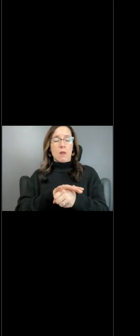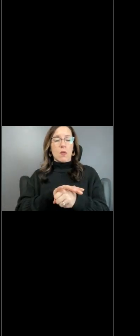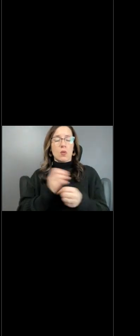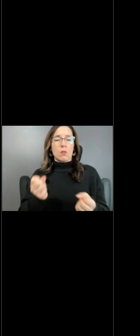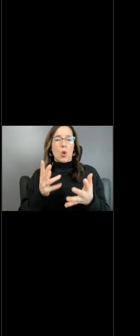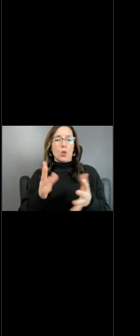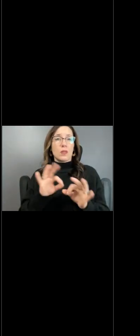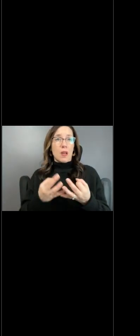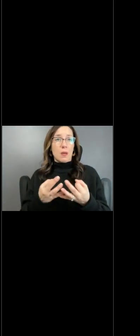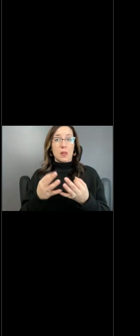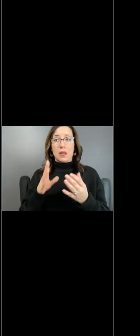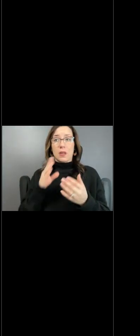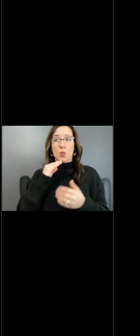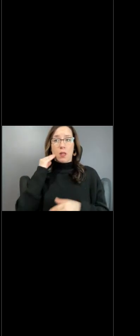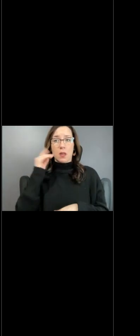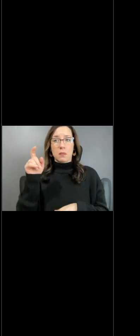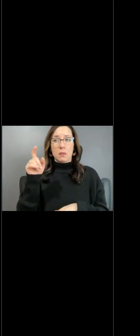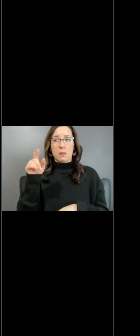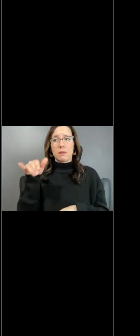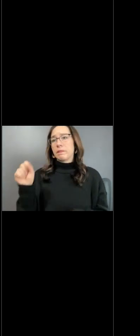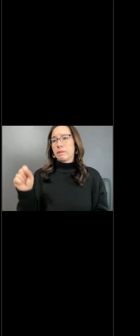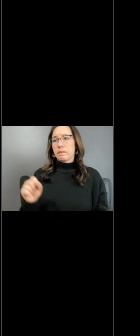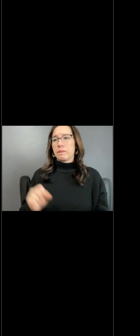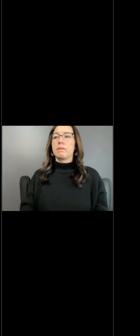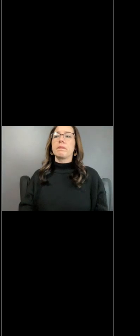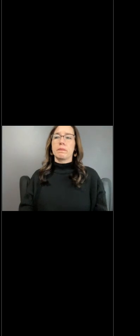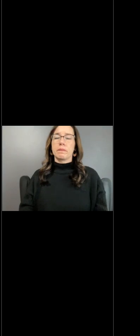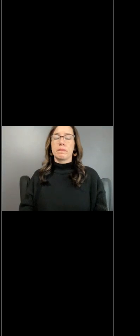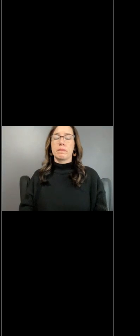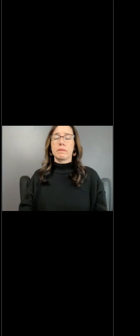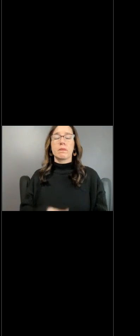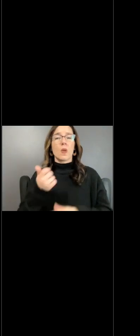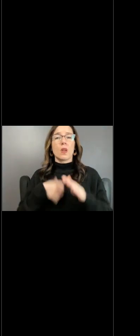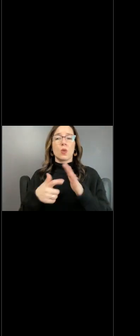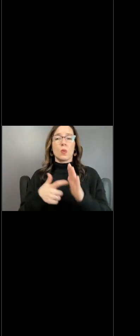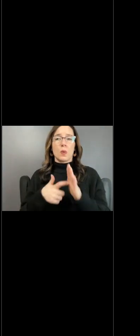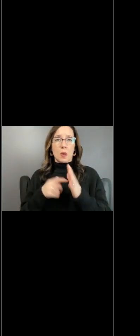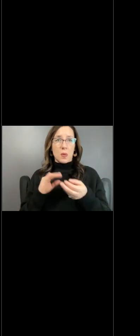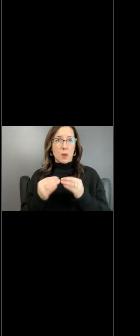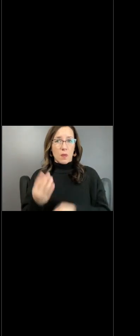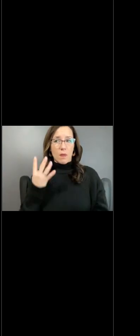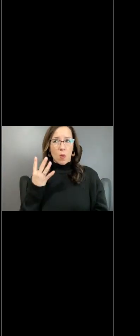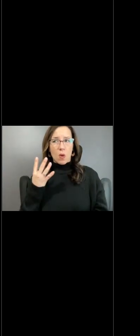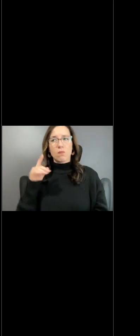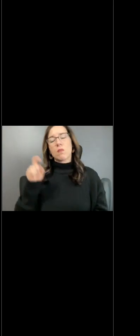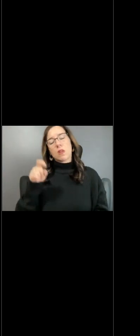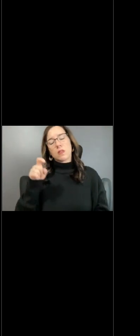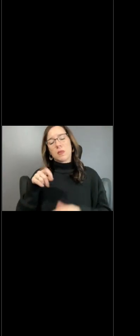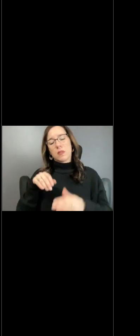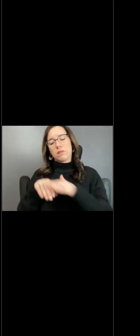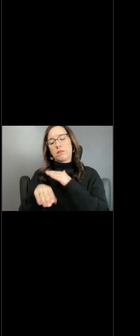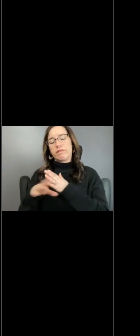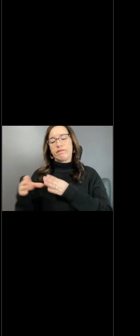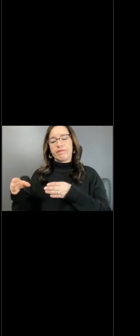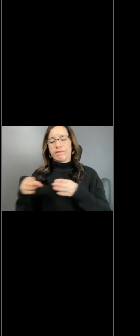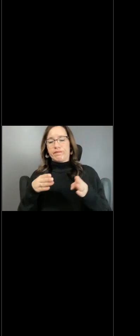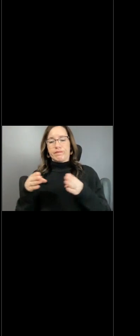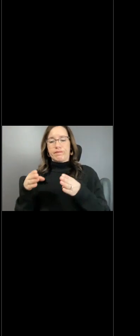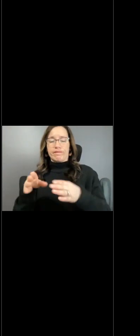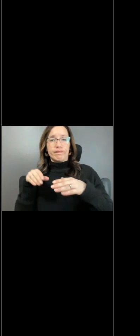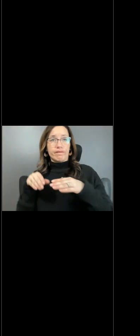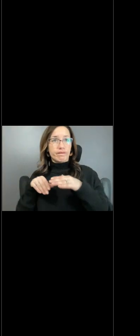dwelling? Yes. Under requirement 4, there must be an accessible route